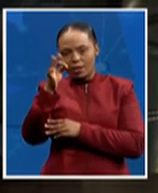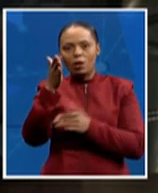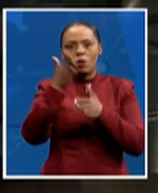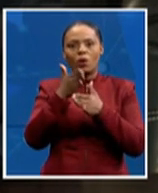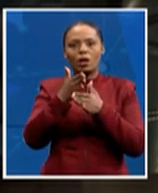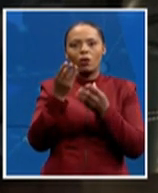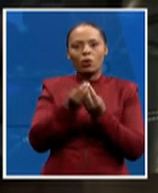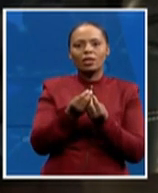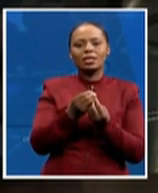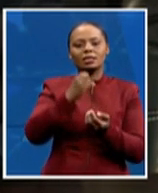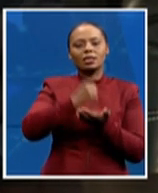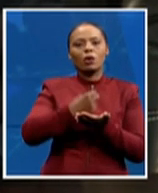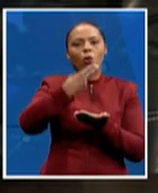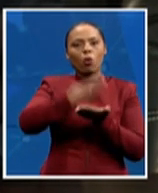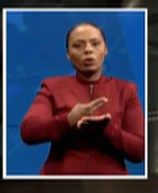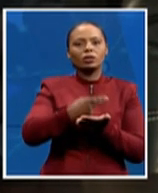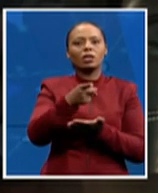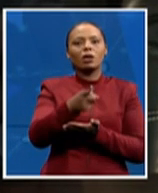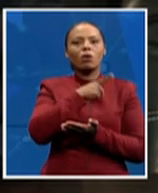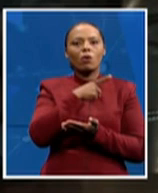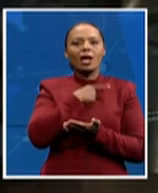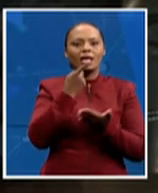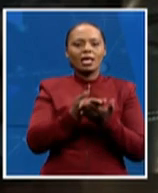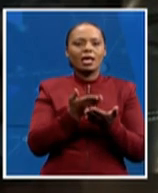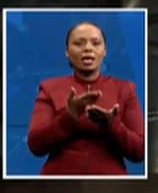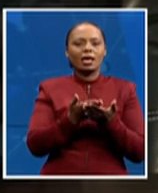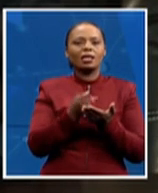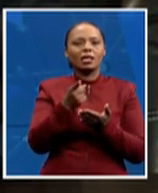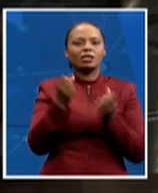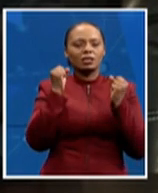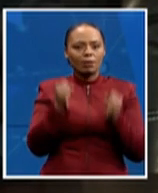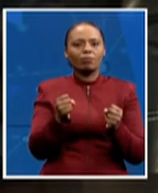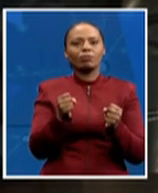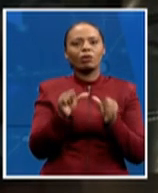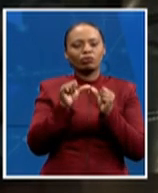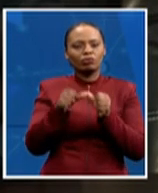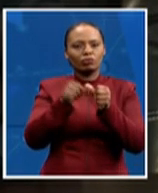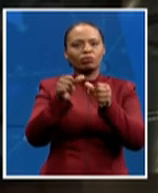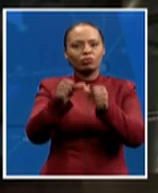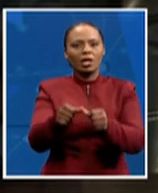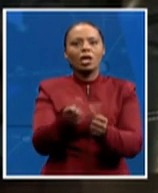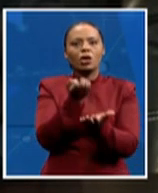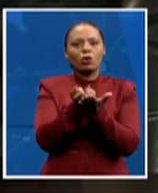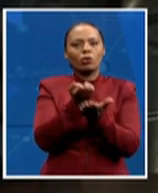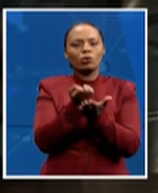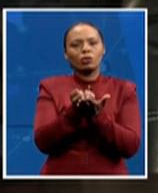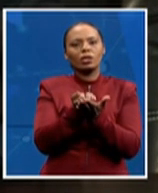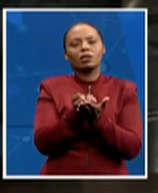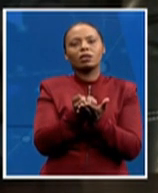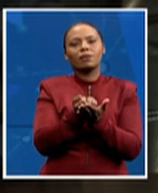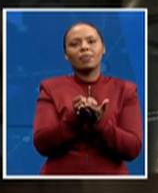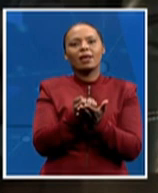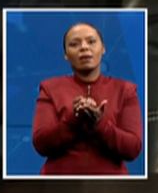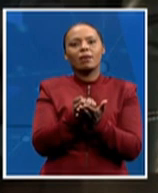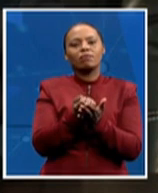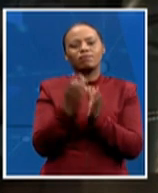bring stability in this important economic belt of the province. We have full confidence in the capacity of